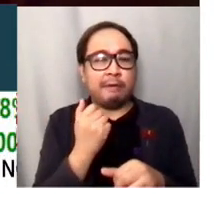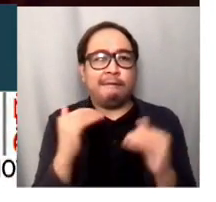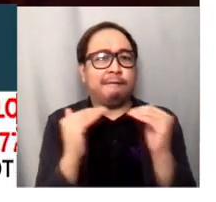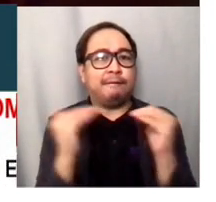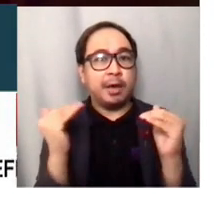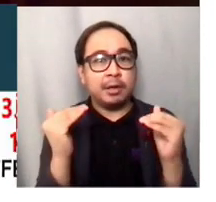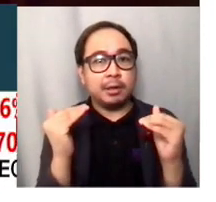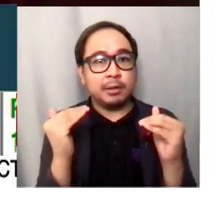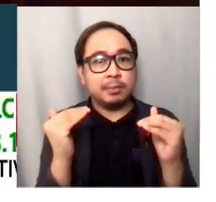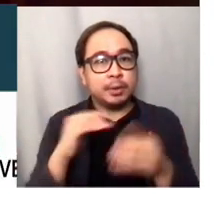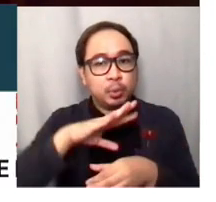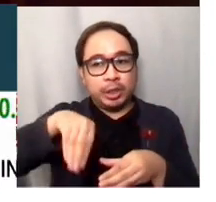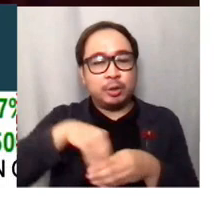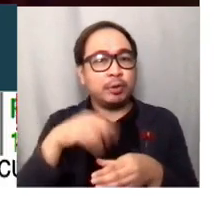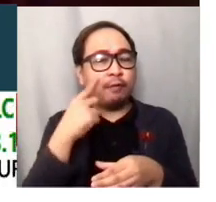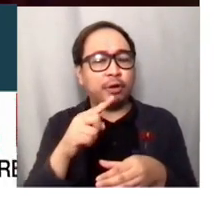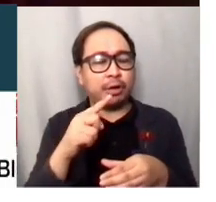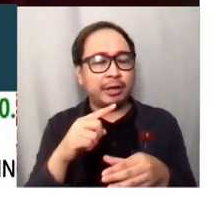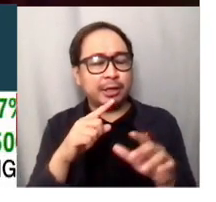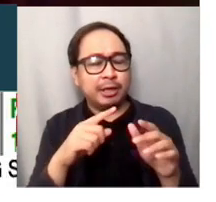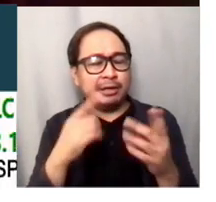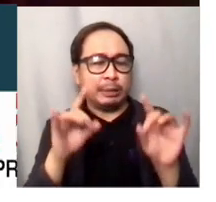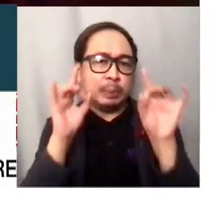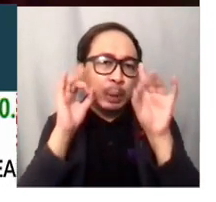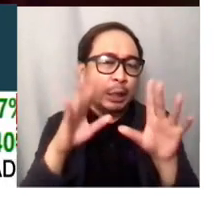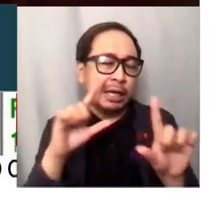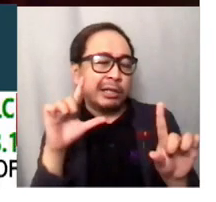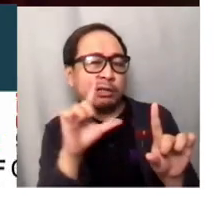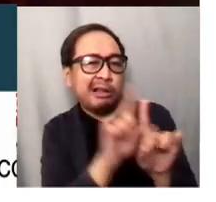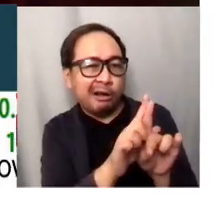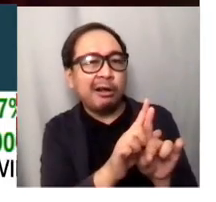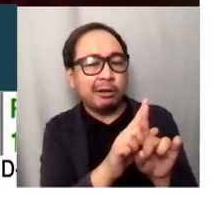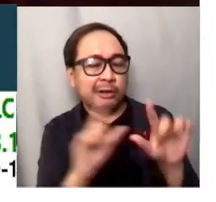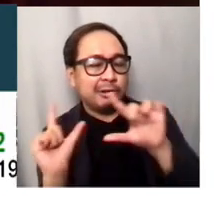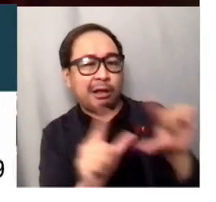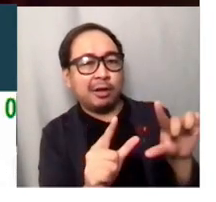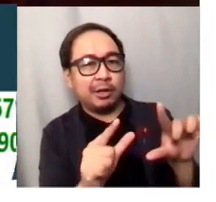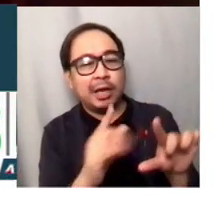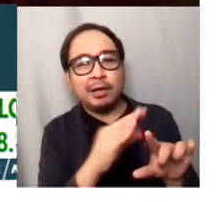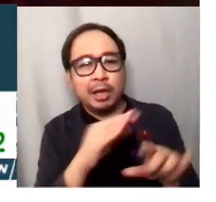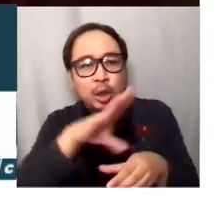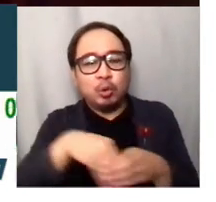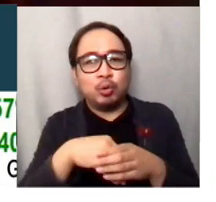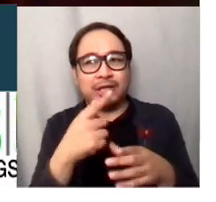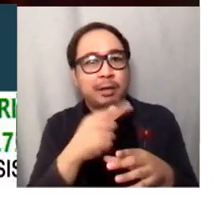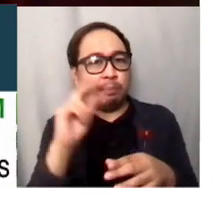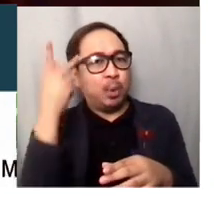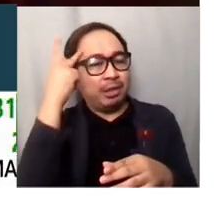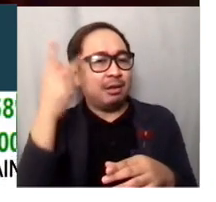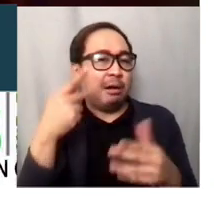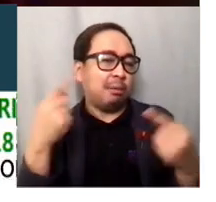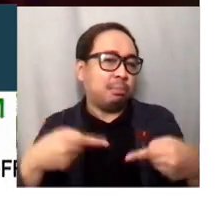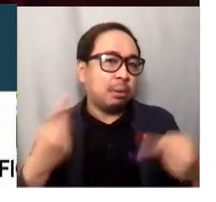we include in the red tagging or in the political fights our honorable judges. They should be allowed to